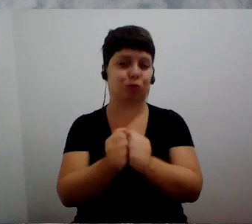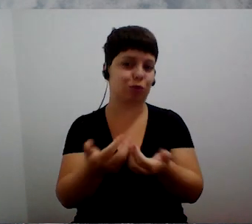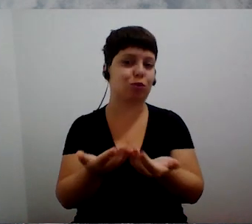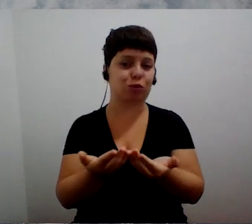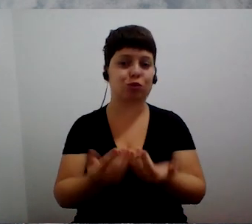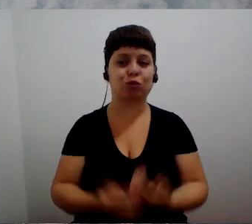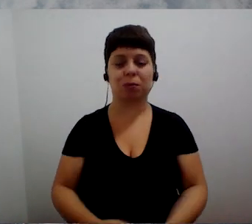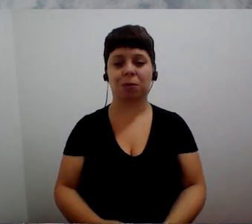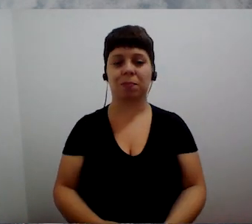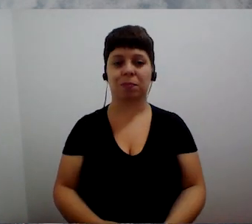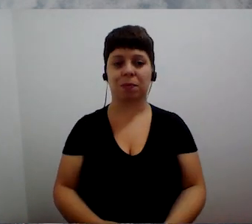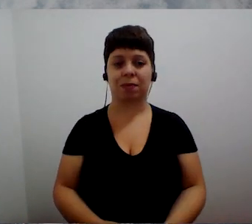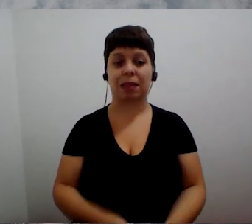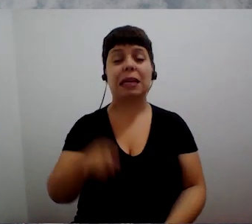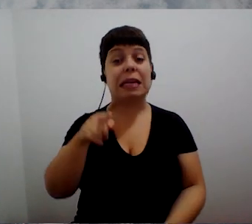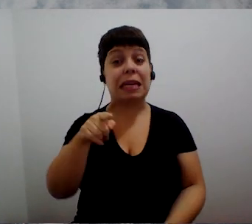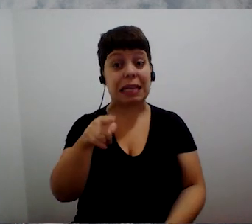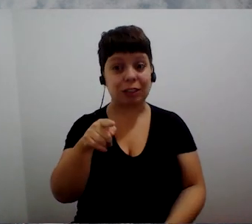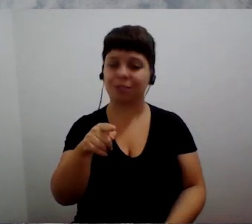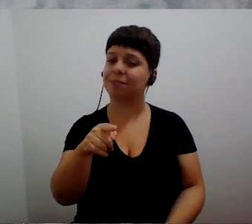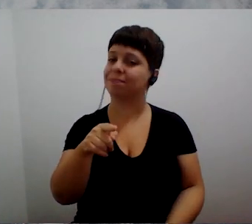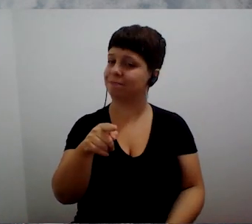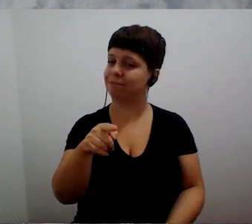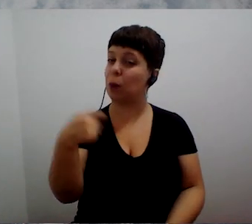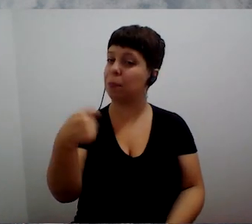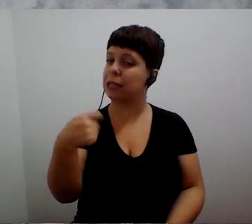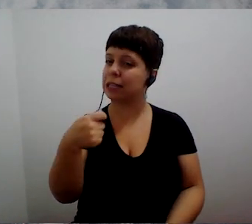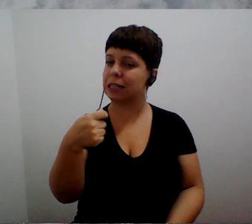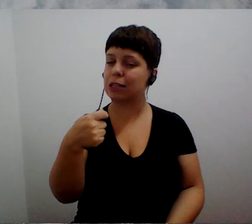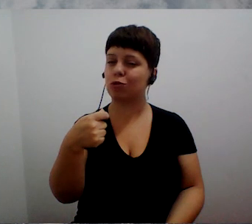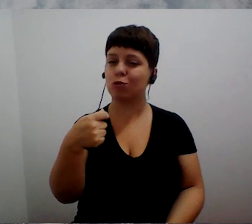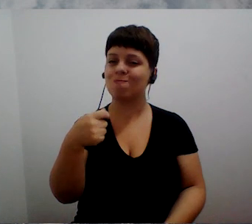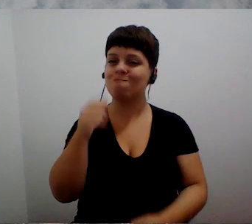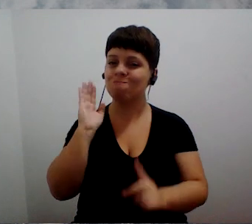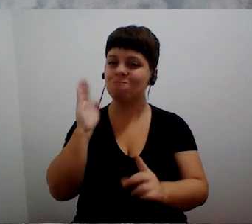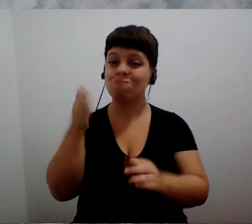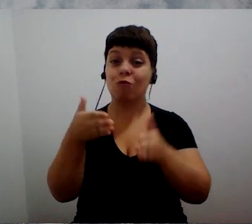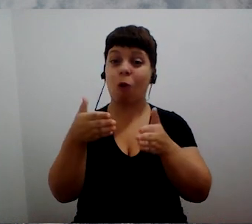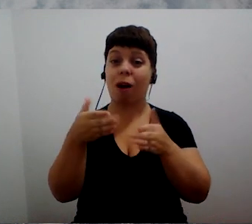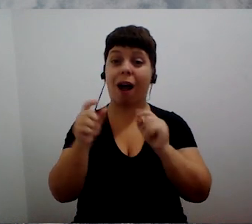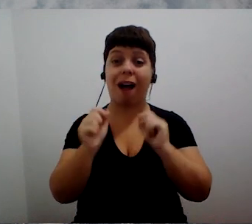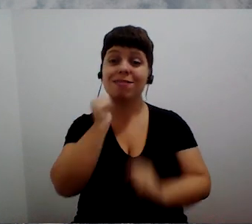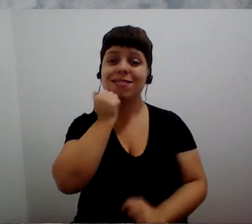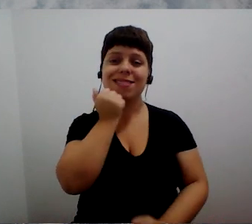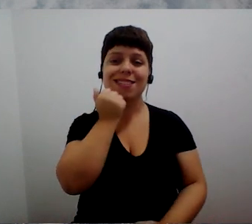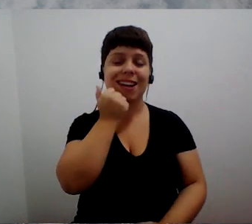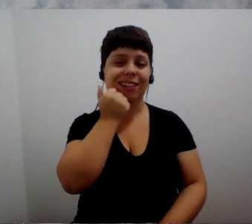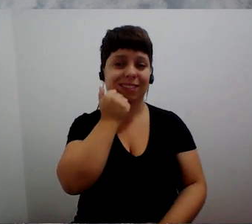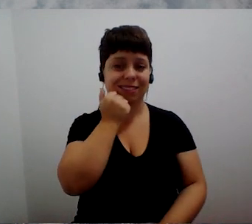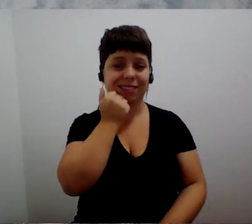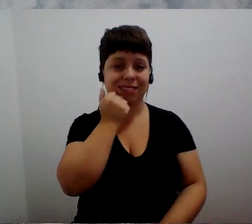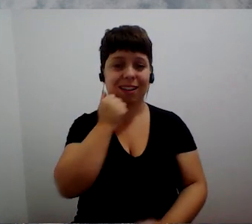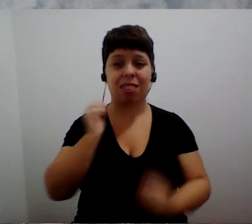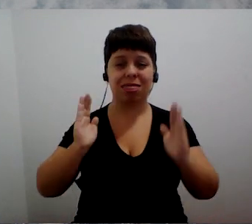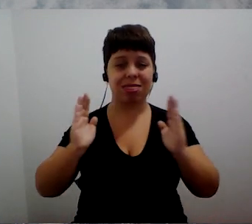a future, a joint future, a positive future. And this relates to science. I would like to give